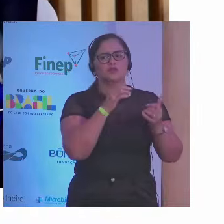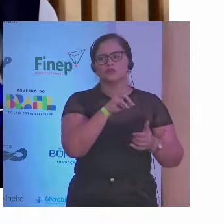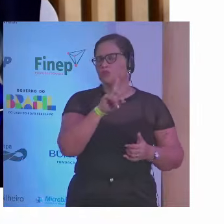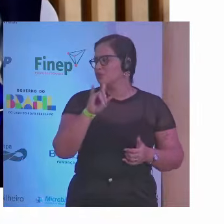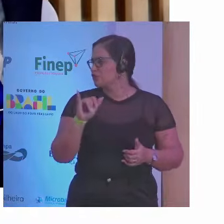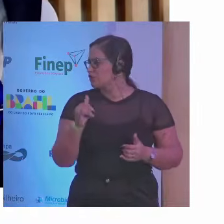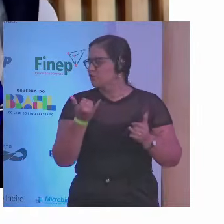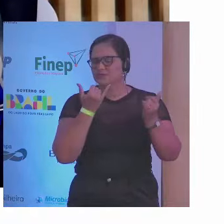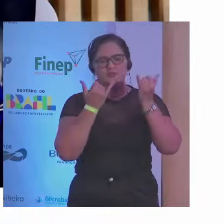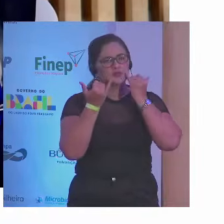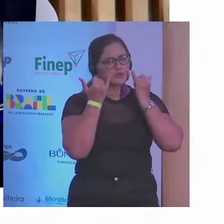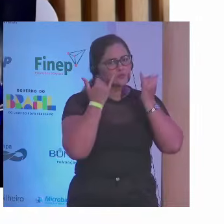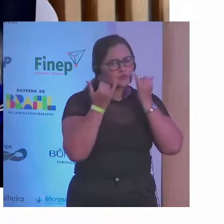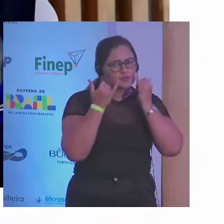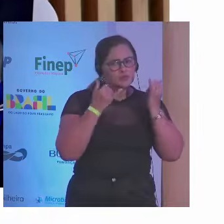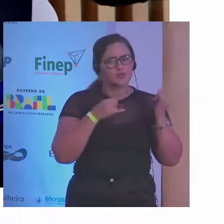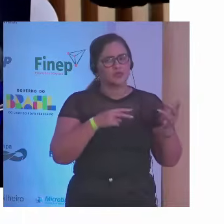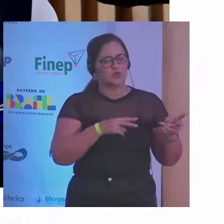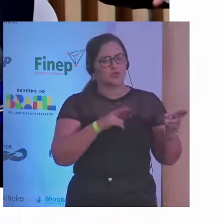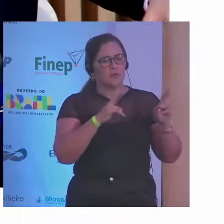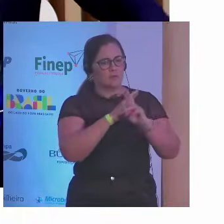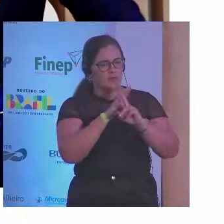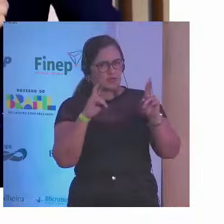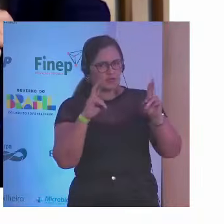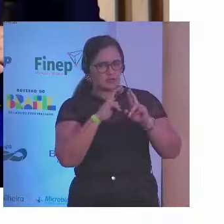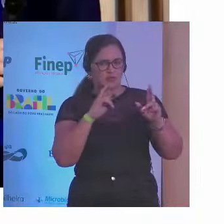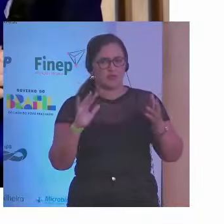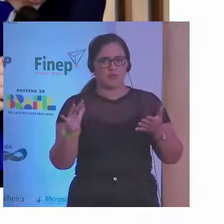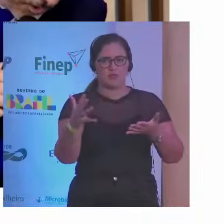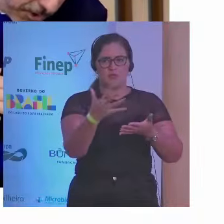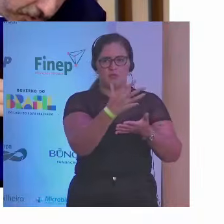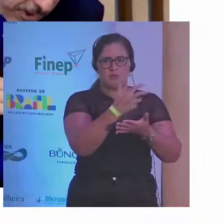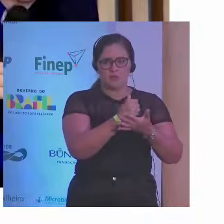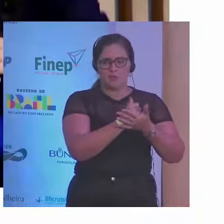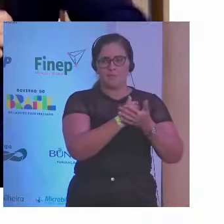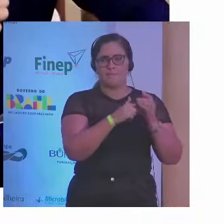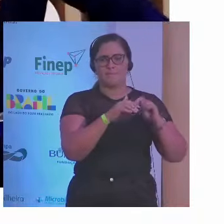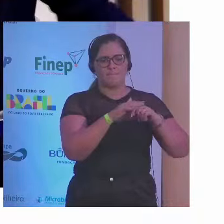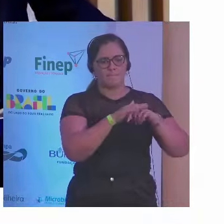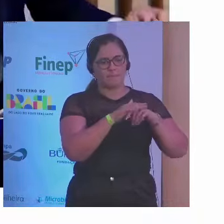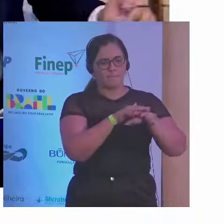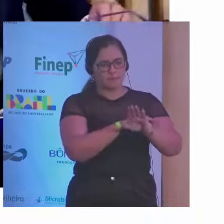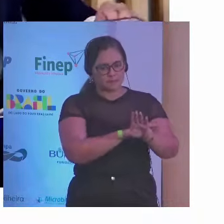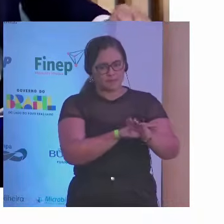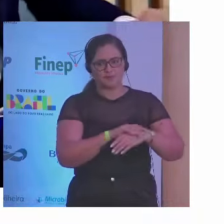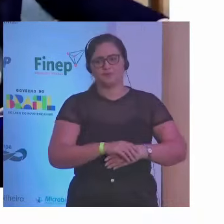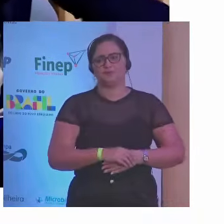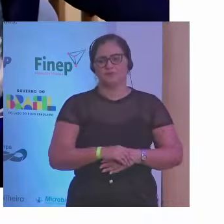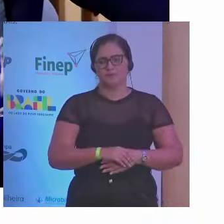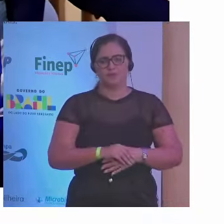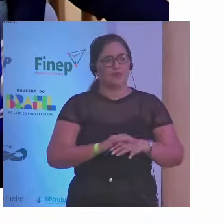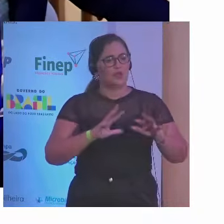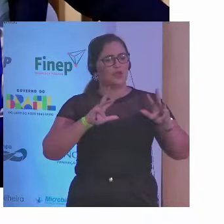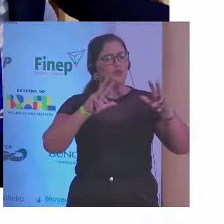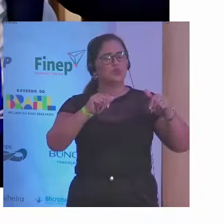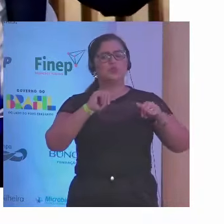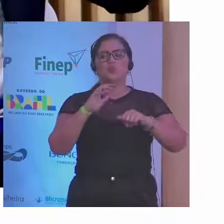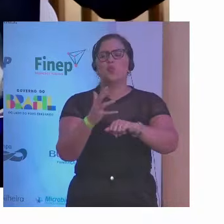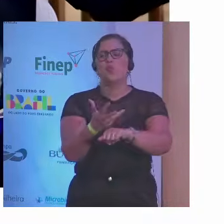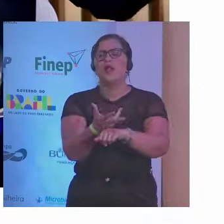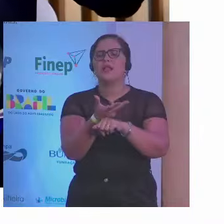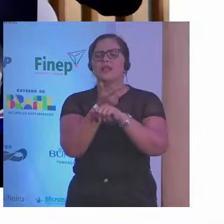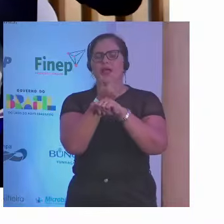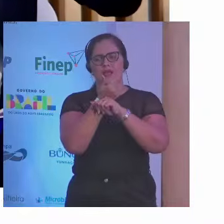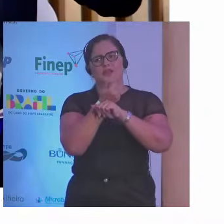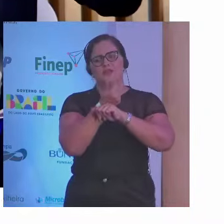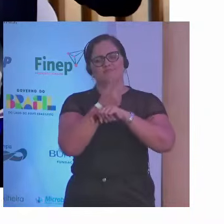are, and then to put a stamp on the quality, and that's, oh, thank you. And so they are explaining,